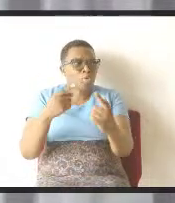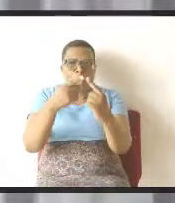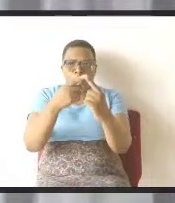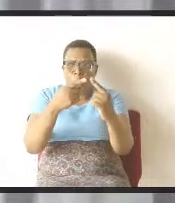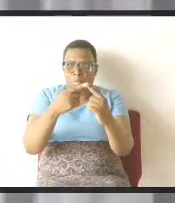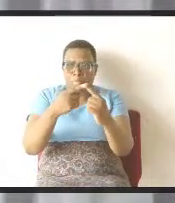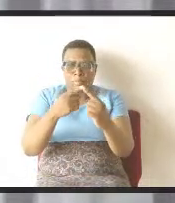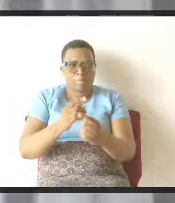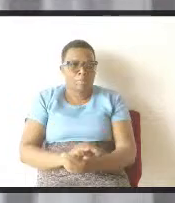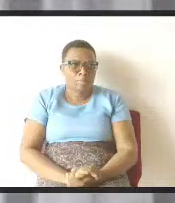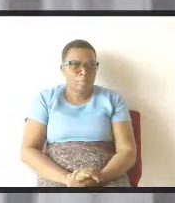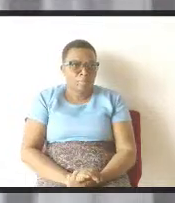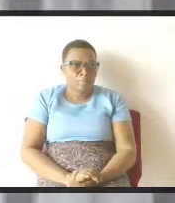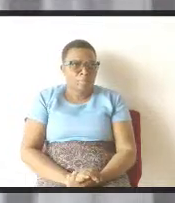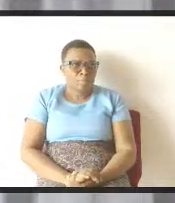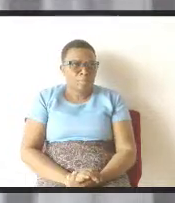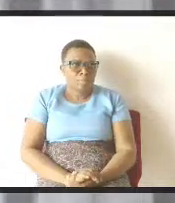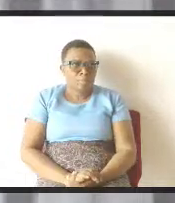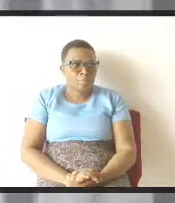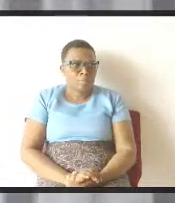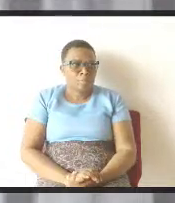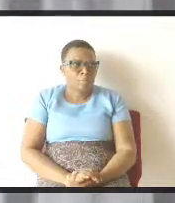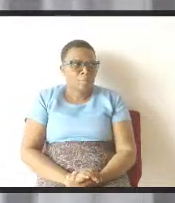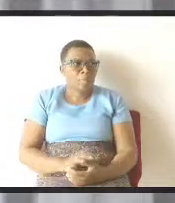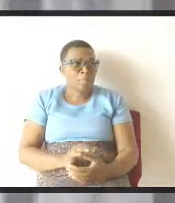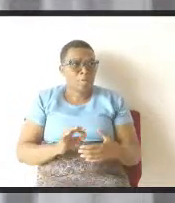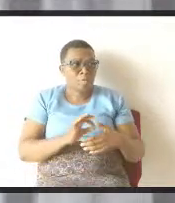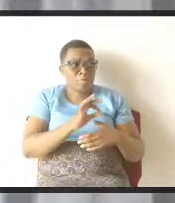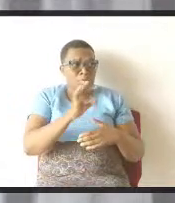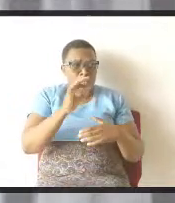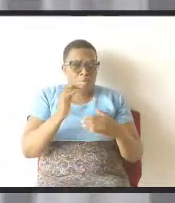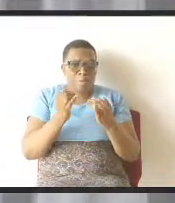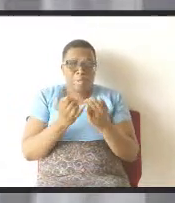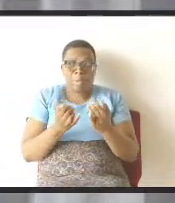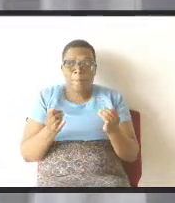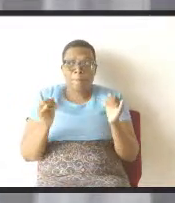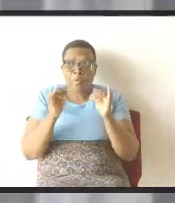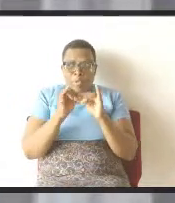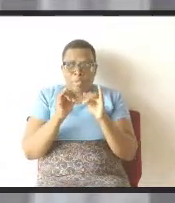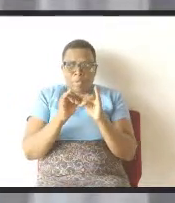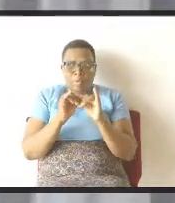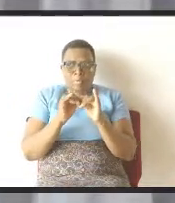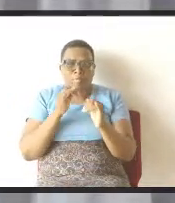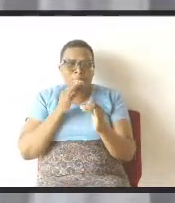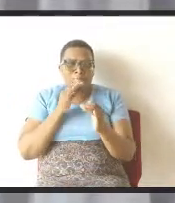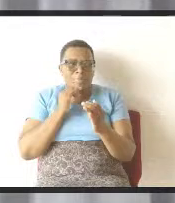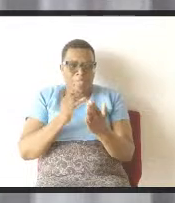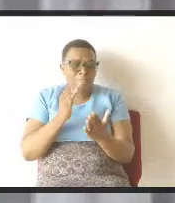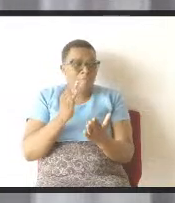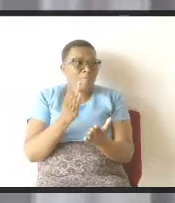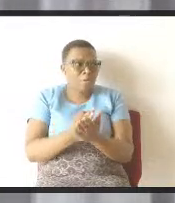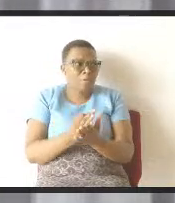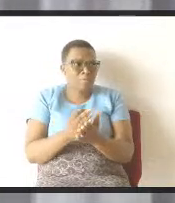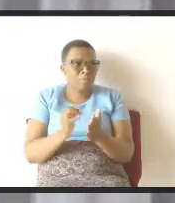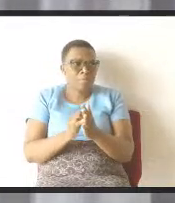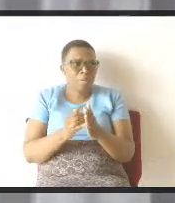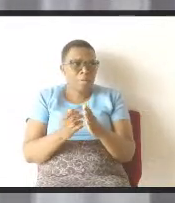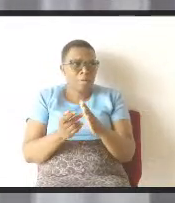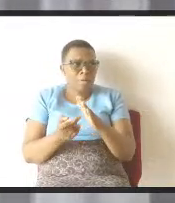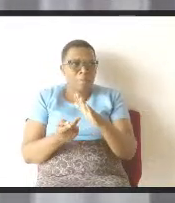Of tremendous spiritual significance is the fact that Paul,